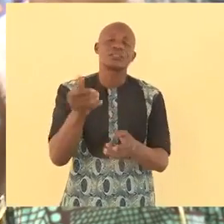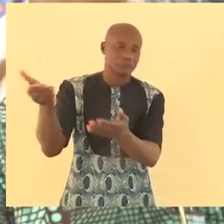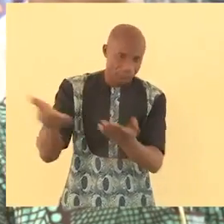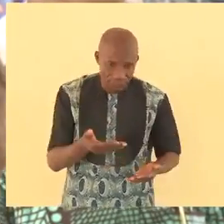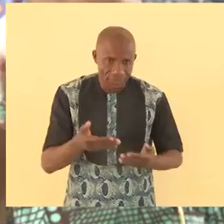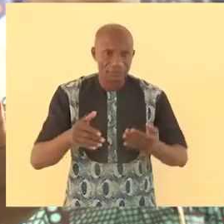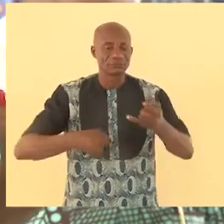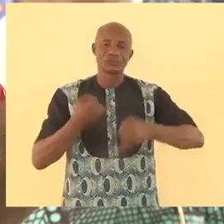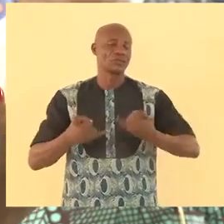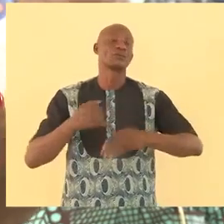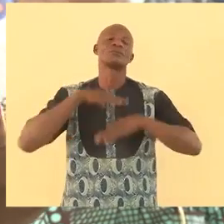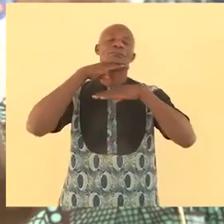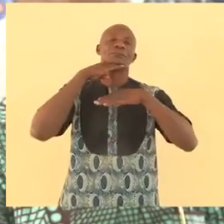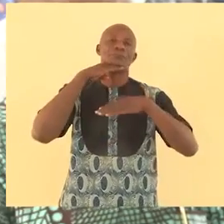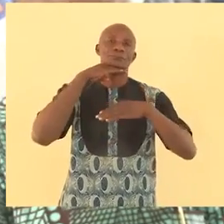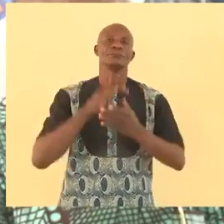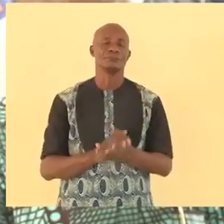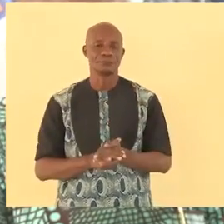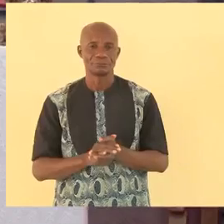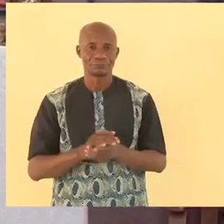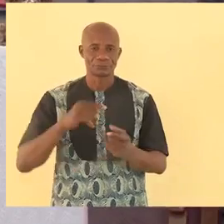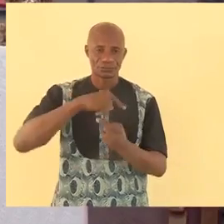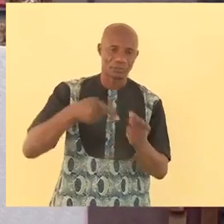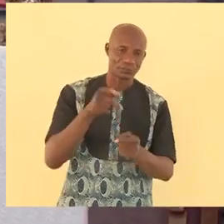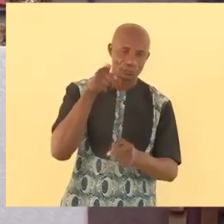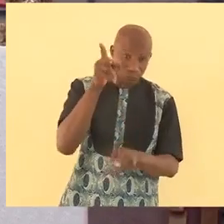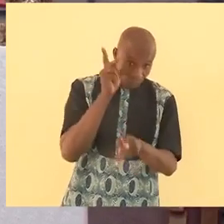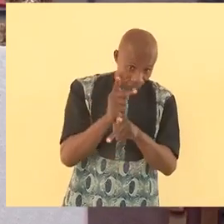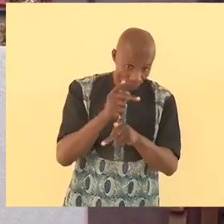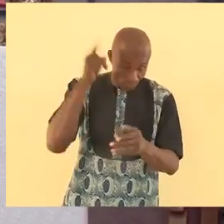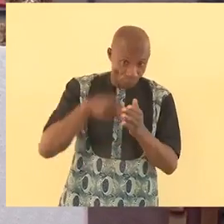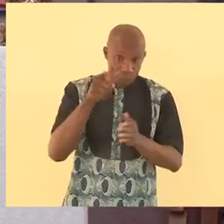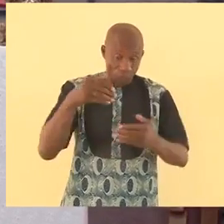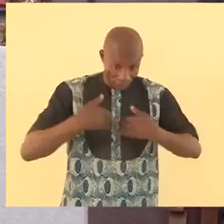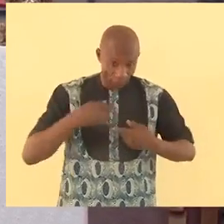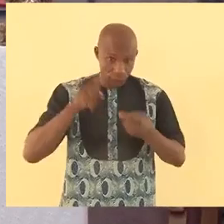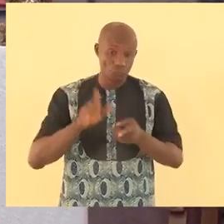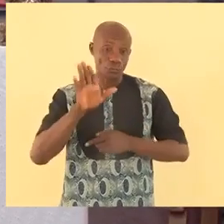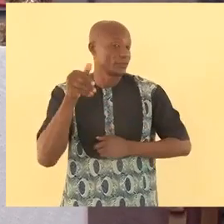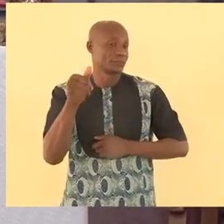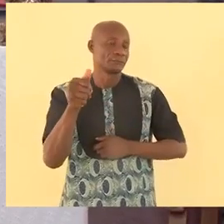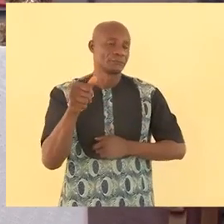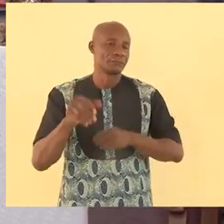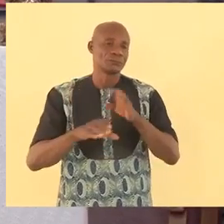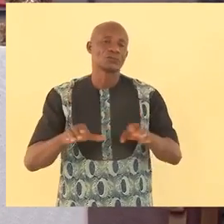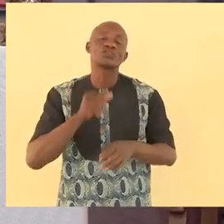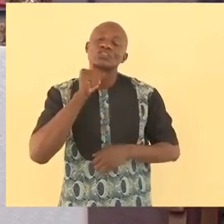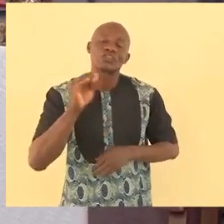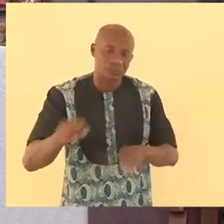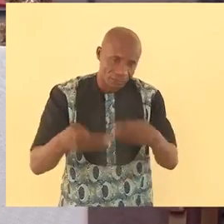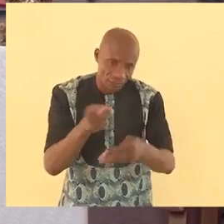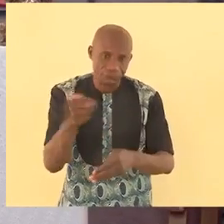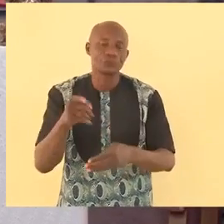you joy, it doesn't bring you satisfaction. Yeah, so when you keep what you have to yourself, it does not give